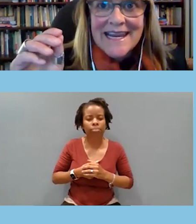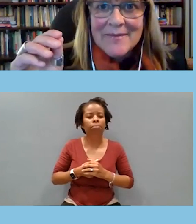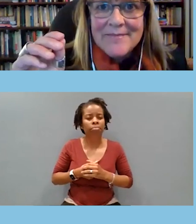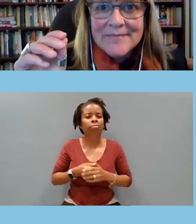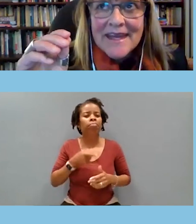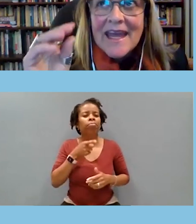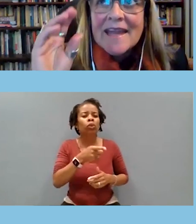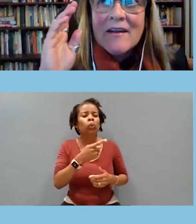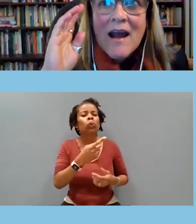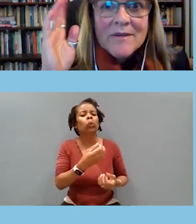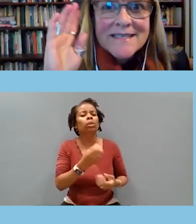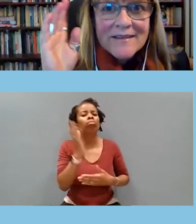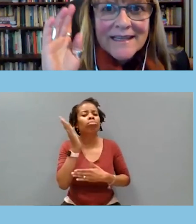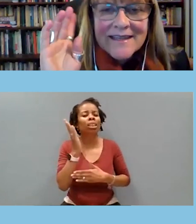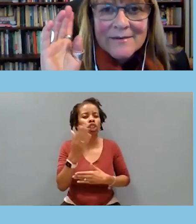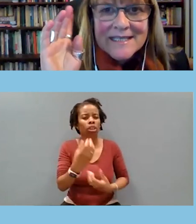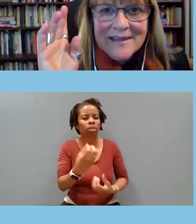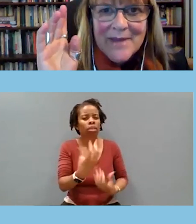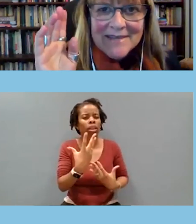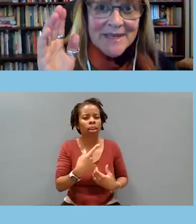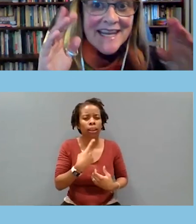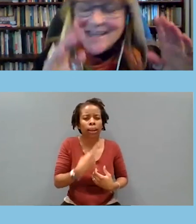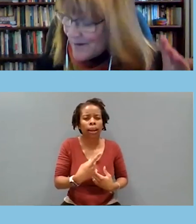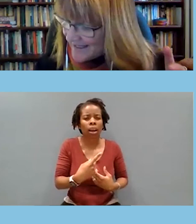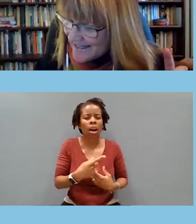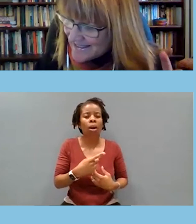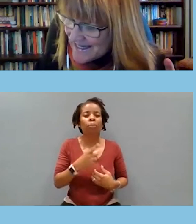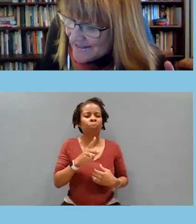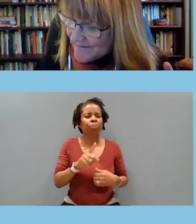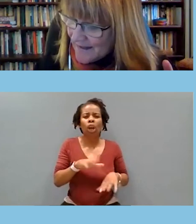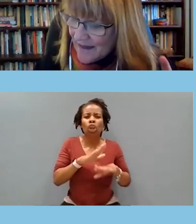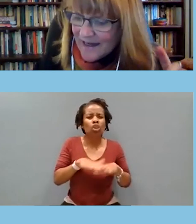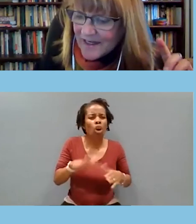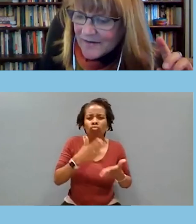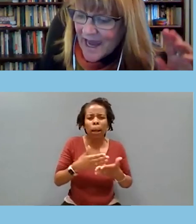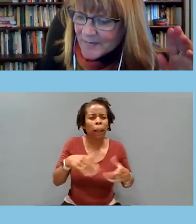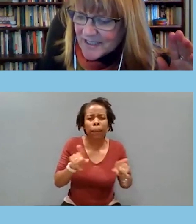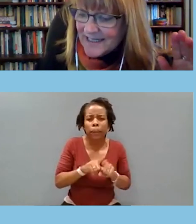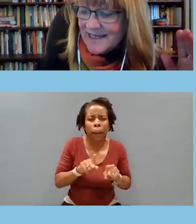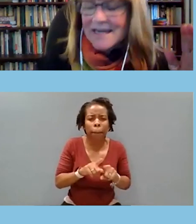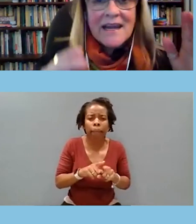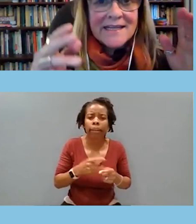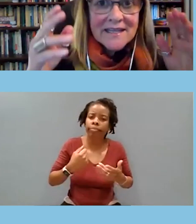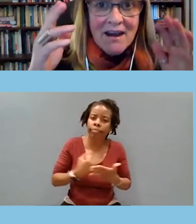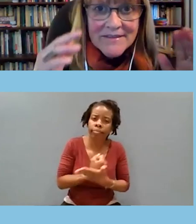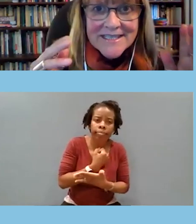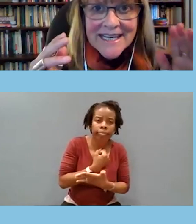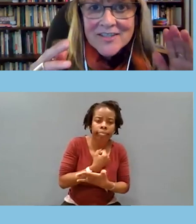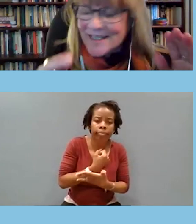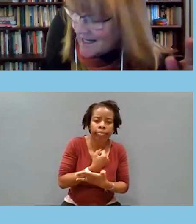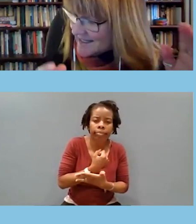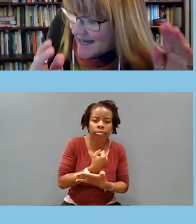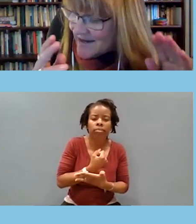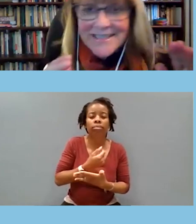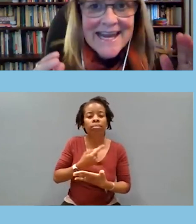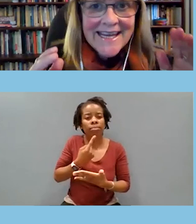the same, and there almost sounded like there was a lament, but then you went and said, you know, captioning is like it's a